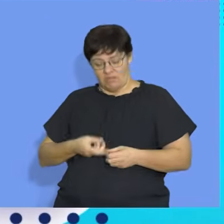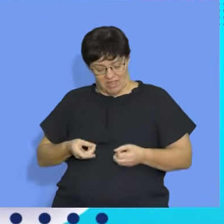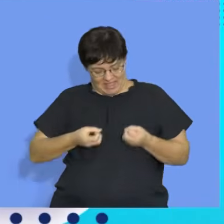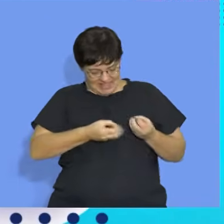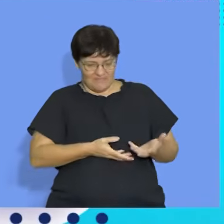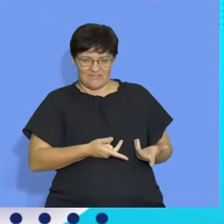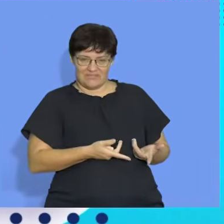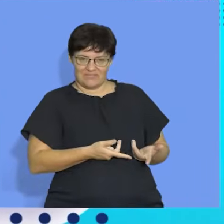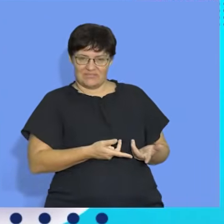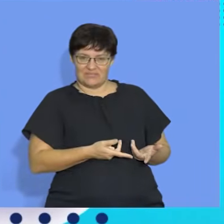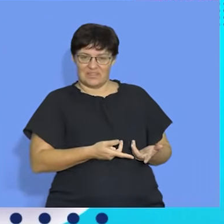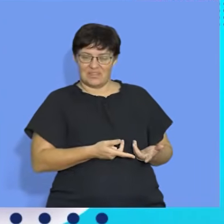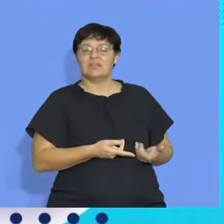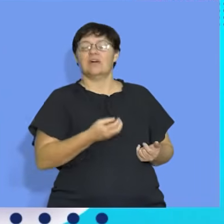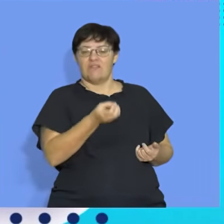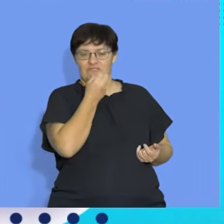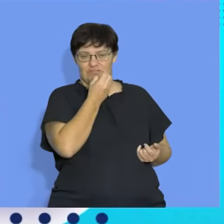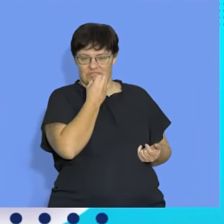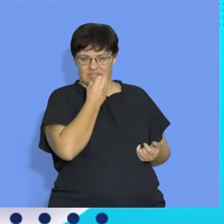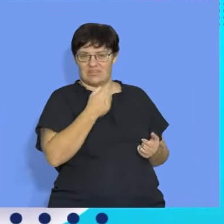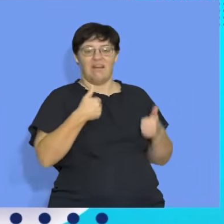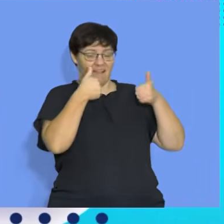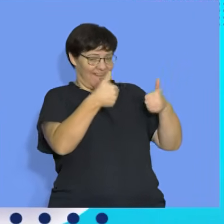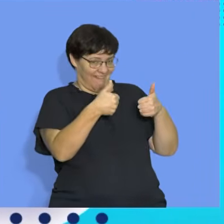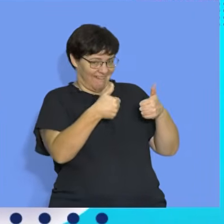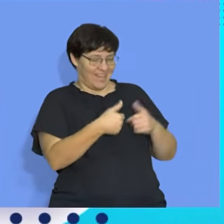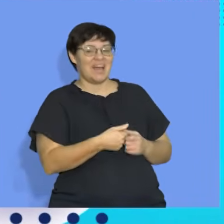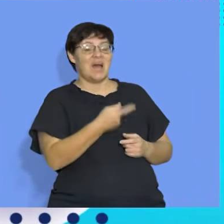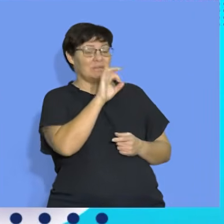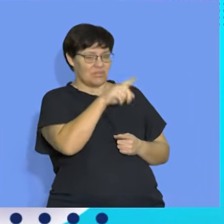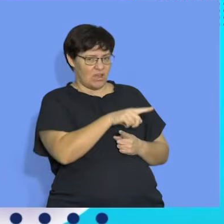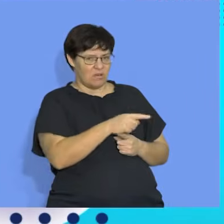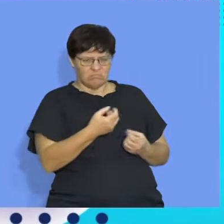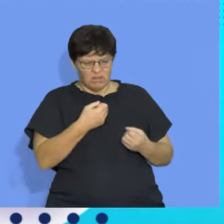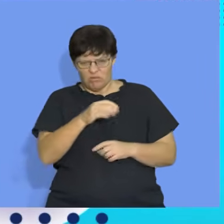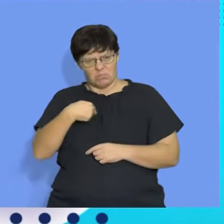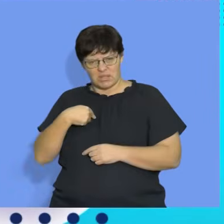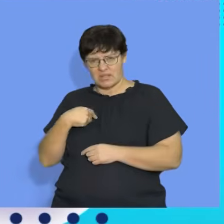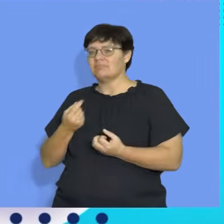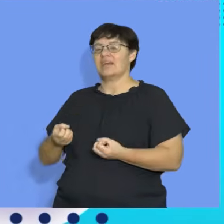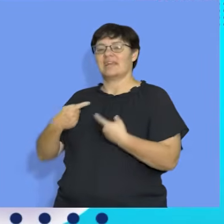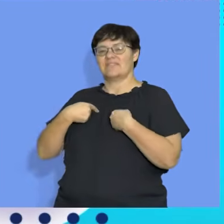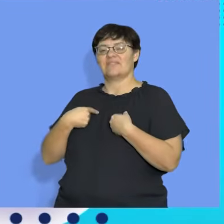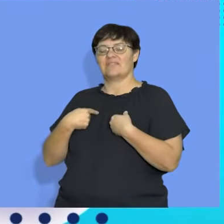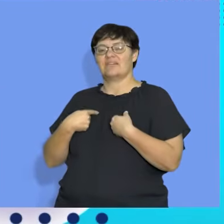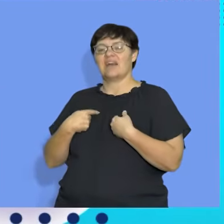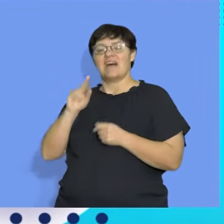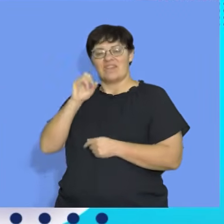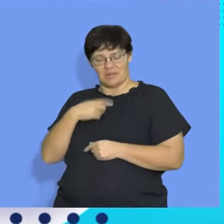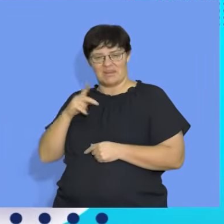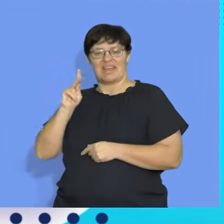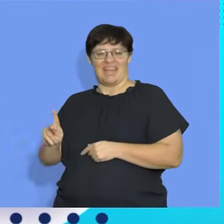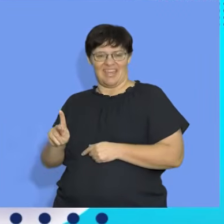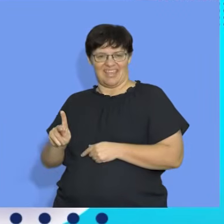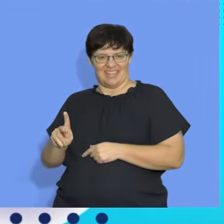all right? I give the bacteria food, yay for bacteria. And what does it do for me? It gives me a very helpful vitamin that I need